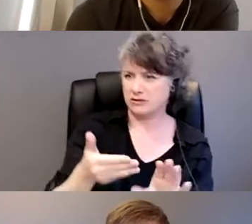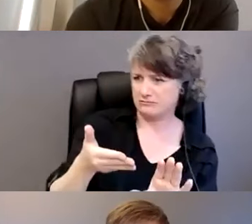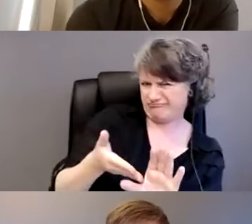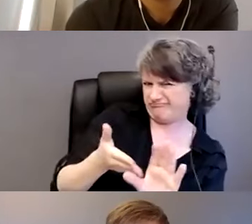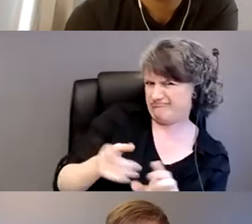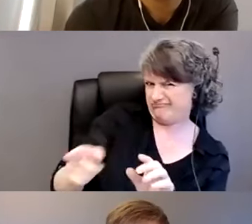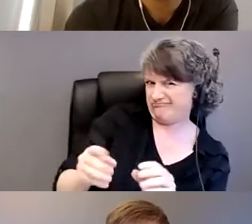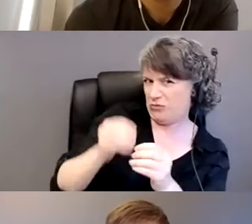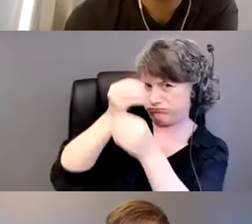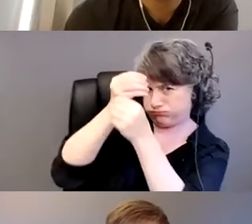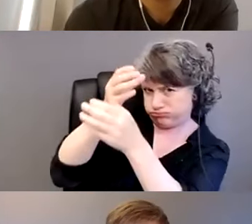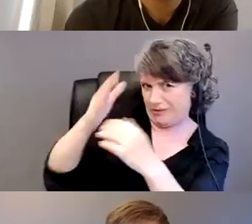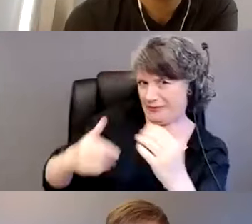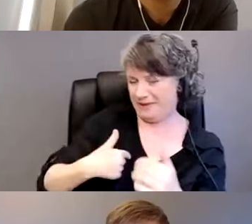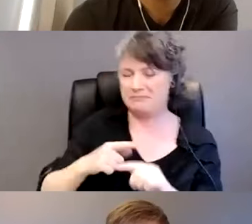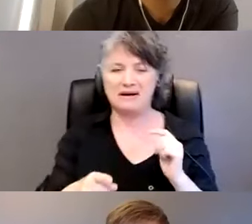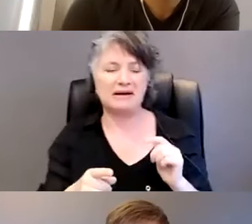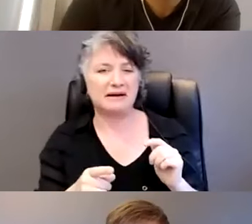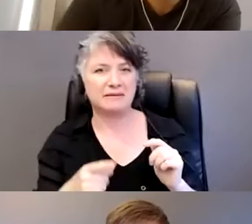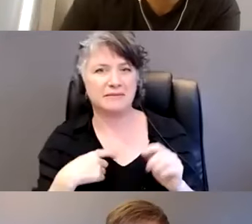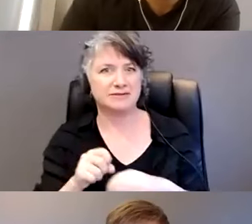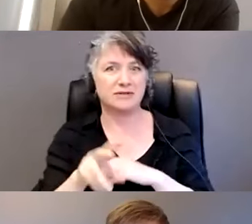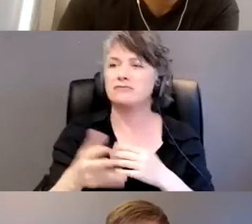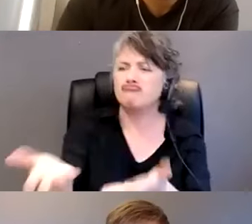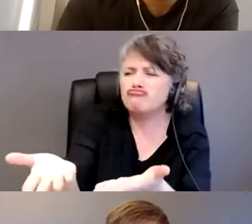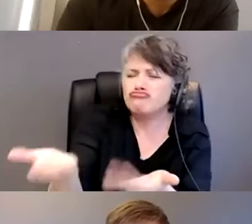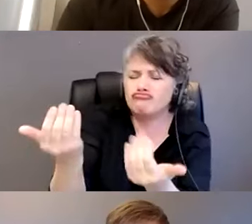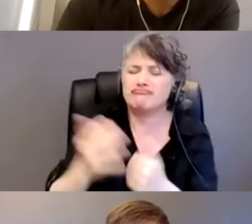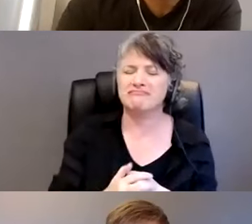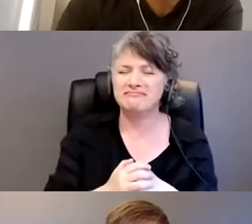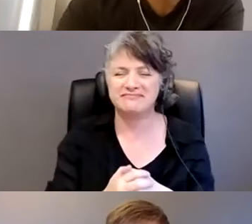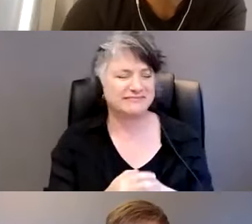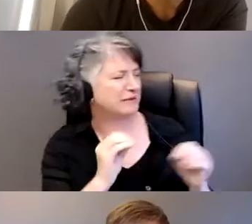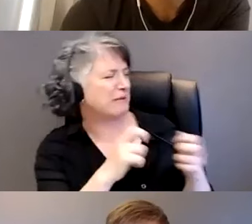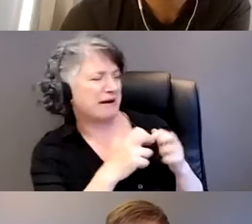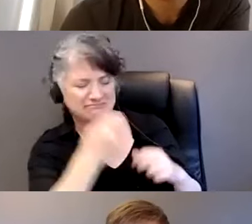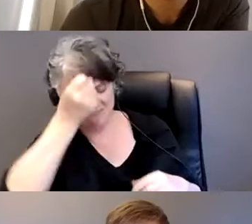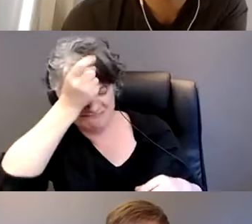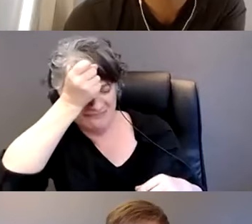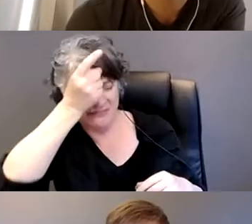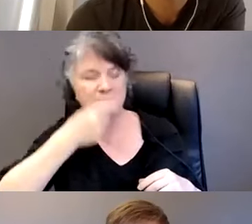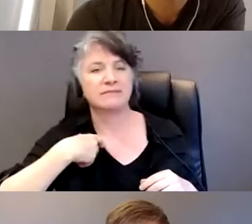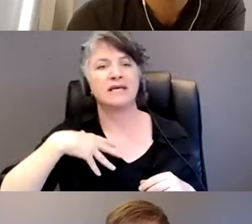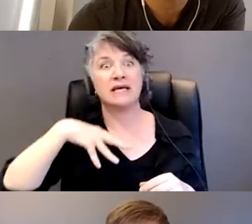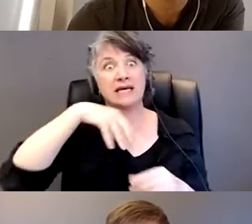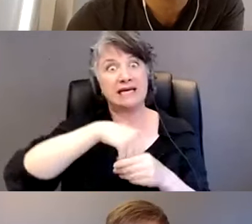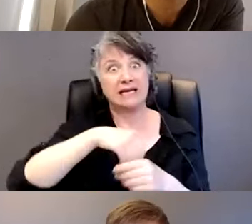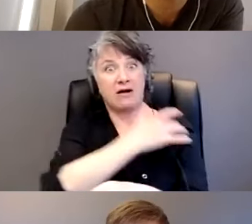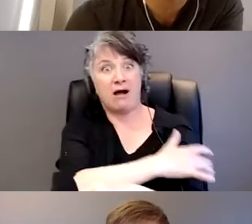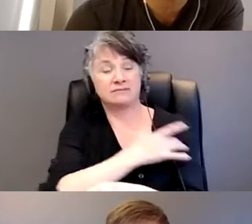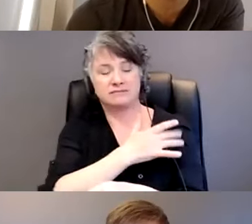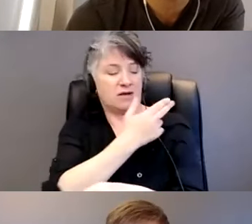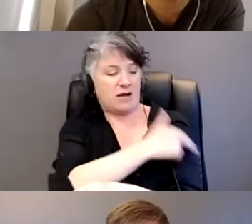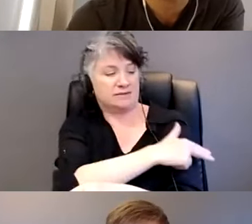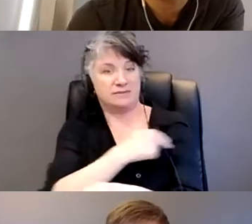about that than I will. So I overjumped you. No problem. Actually, I don't do inpatient work, so I'm a little bit removed. But I